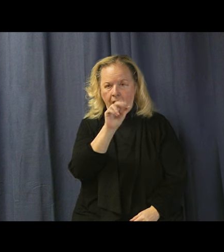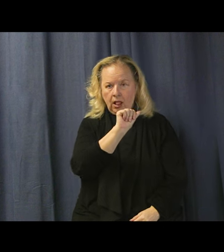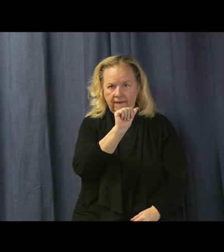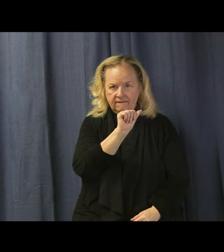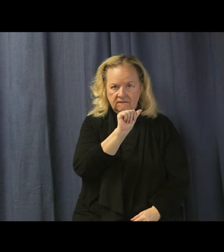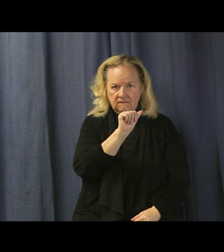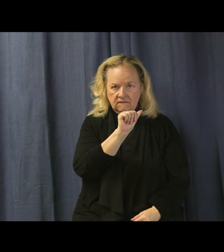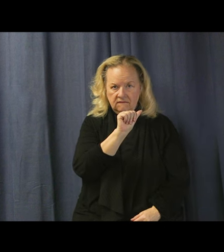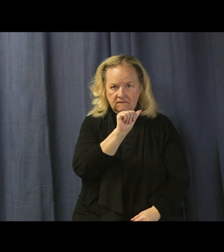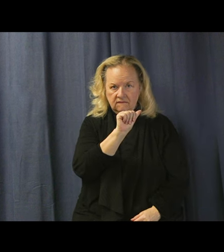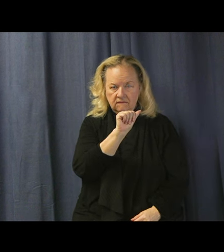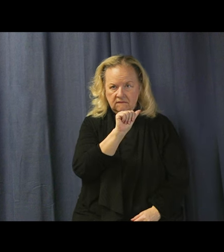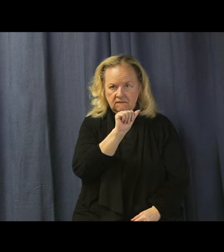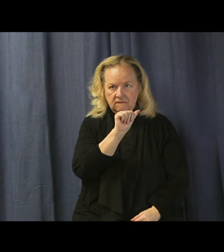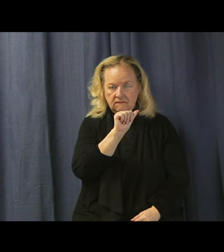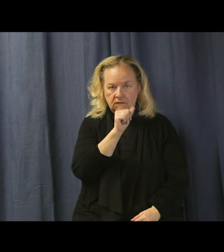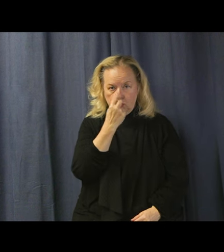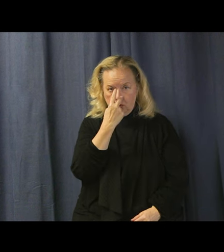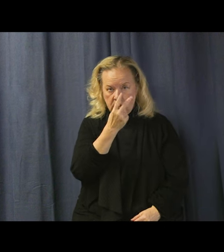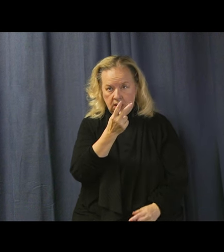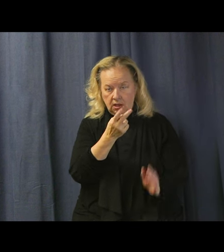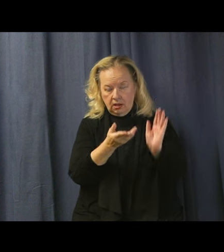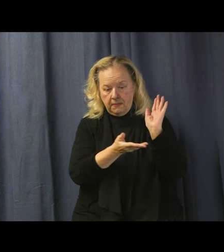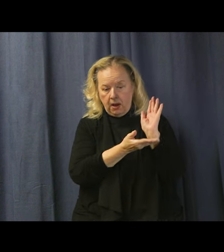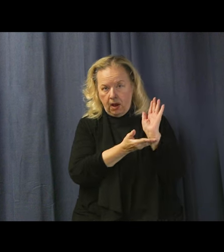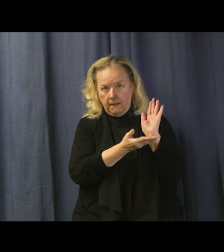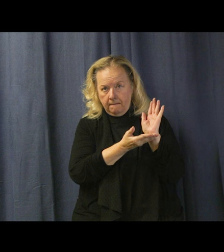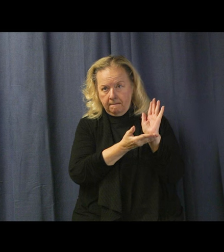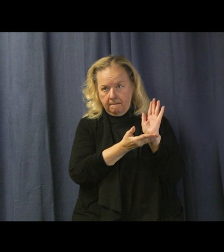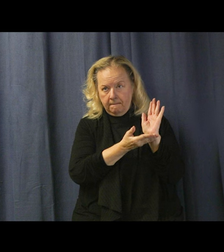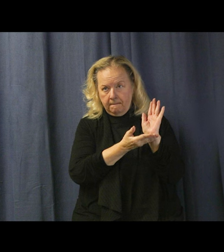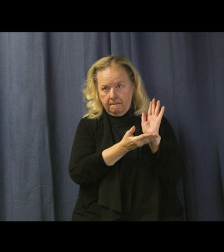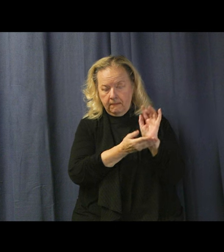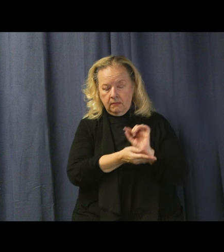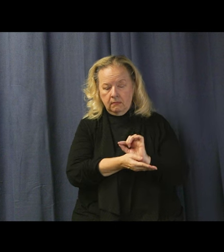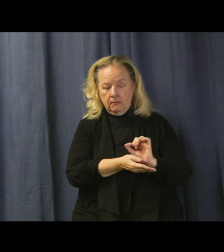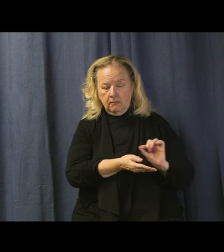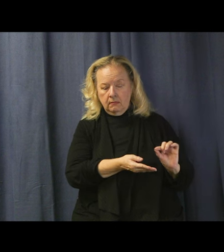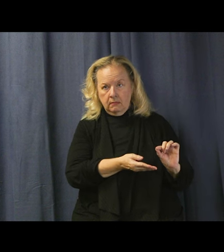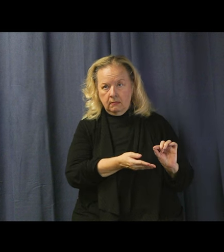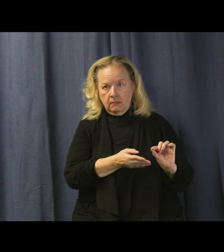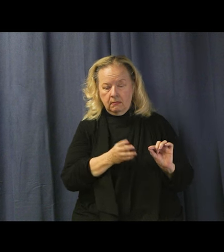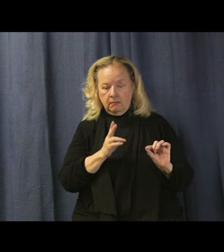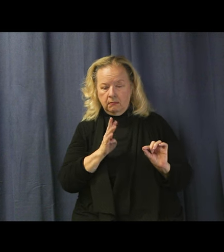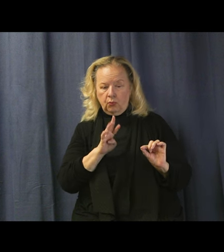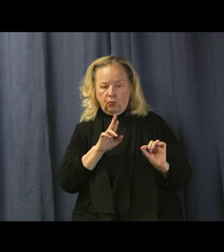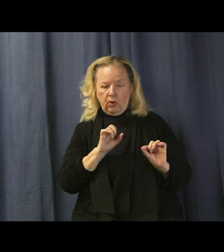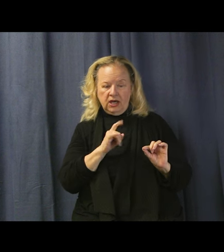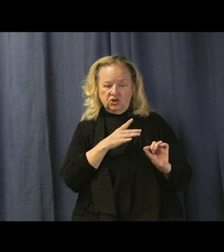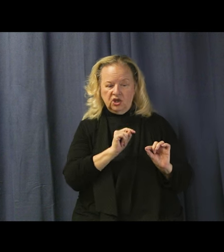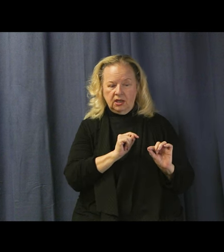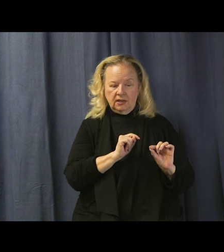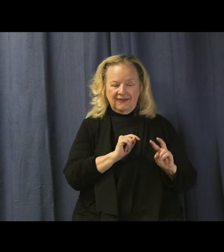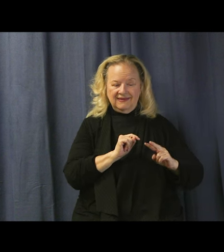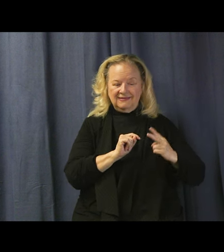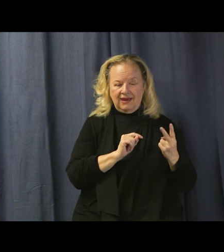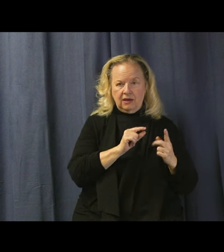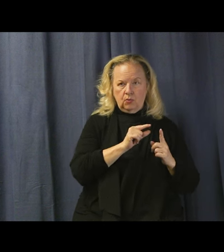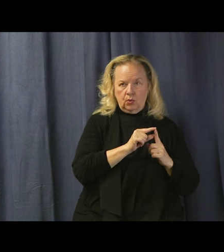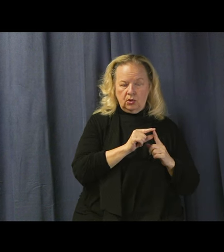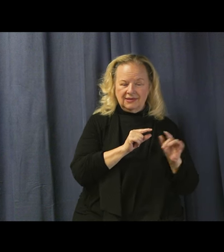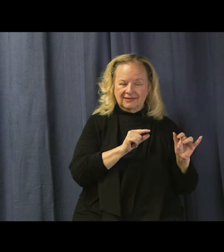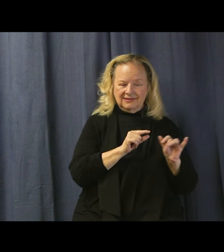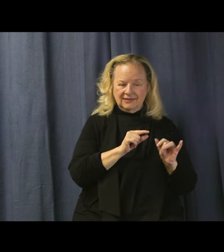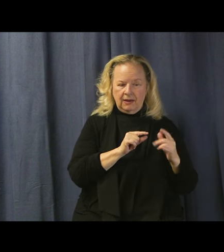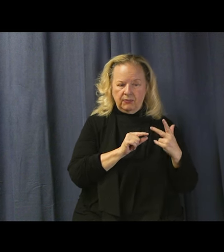Aleph. Okay, and you'll see down there at the bottom, bara, where we get Bereshit. But notice the second word is the same three